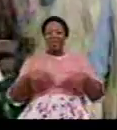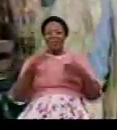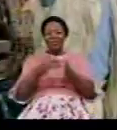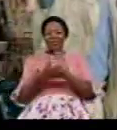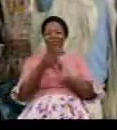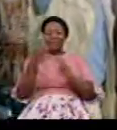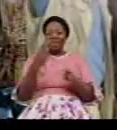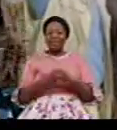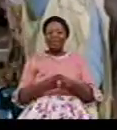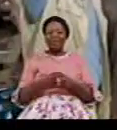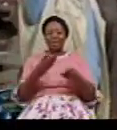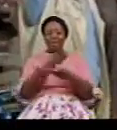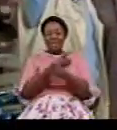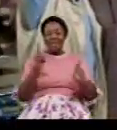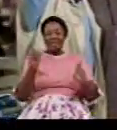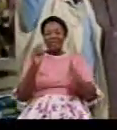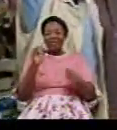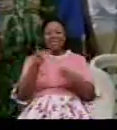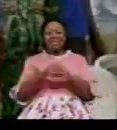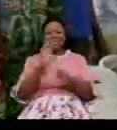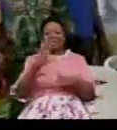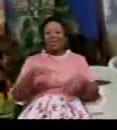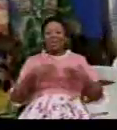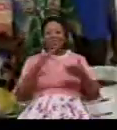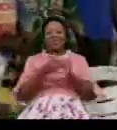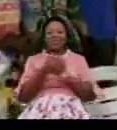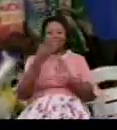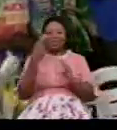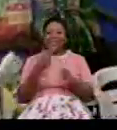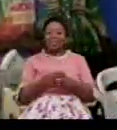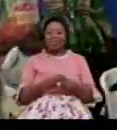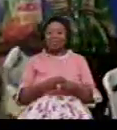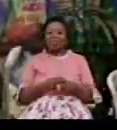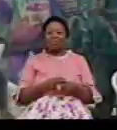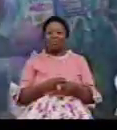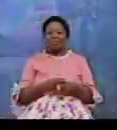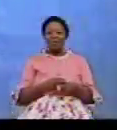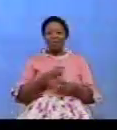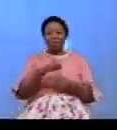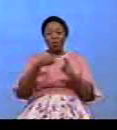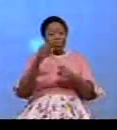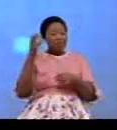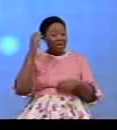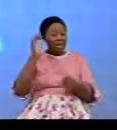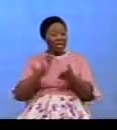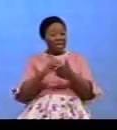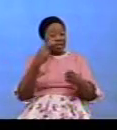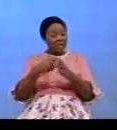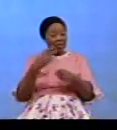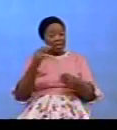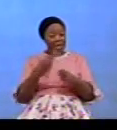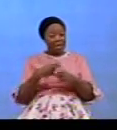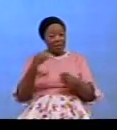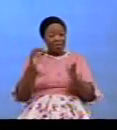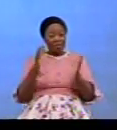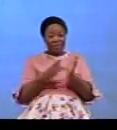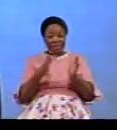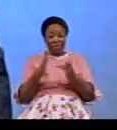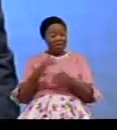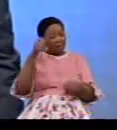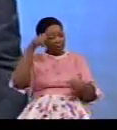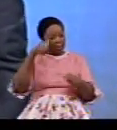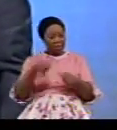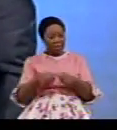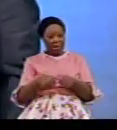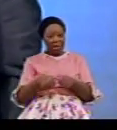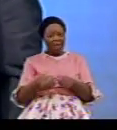coming. Deliverance in your life. In Jesus' name. When you hear that name, the name of Jesus, you cannot fail.